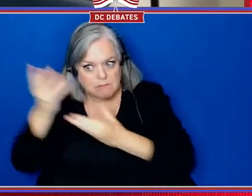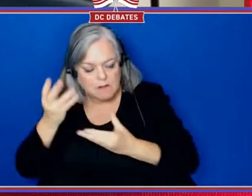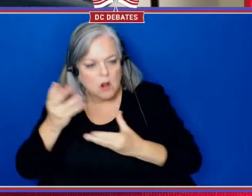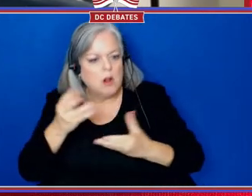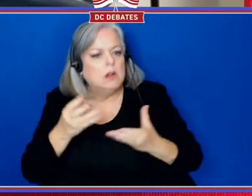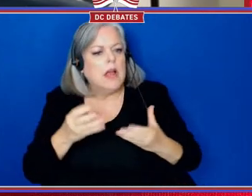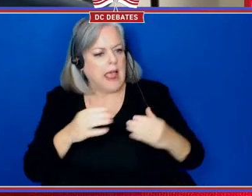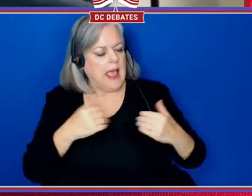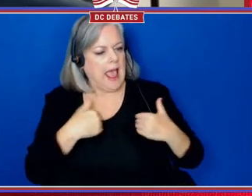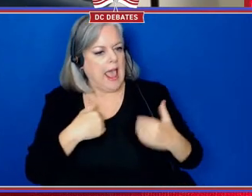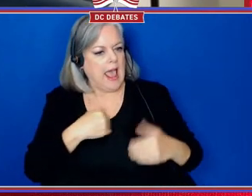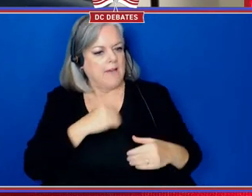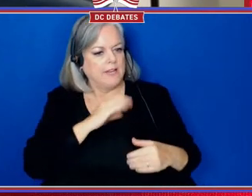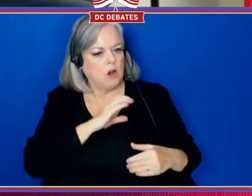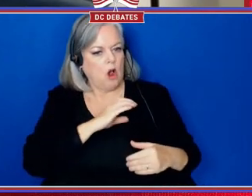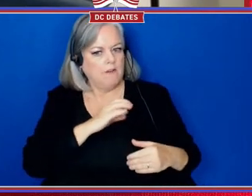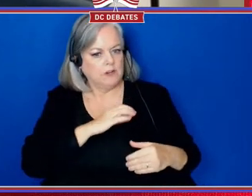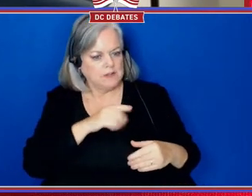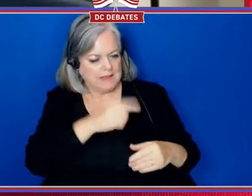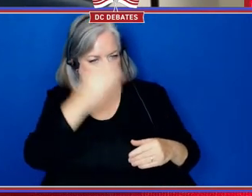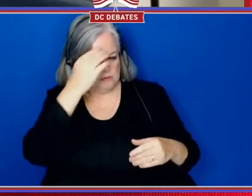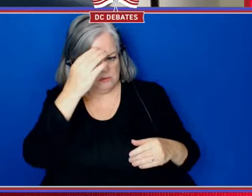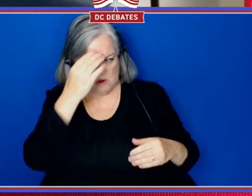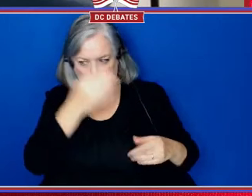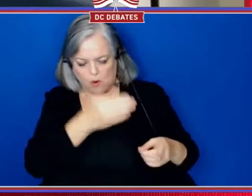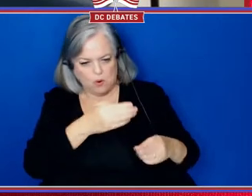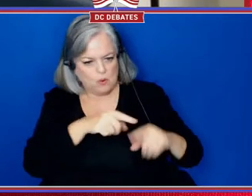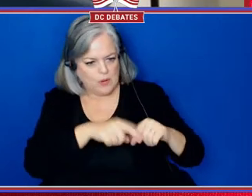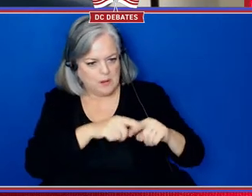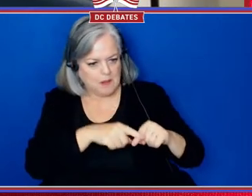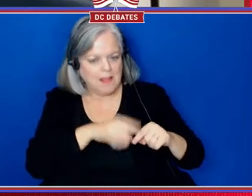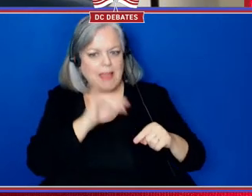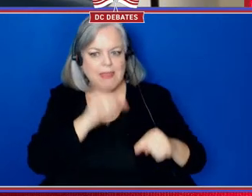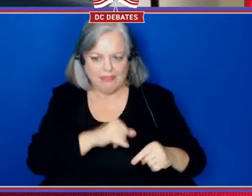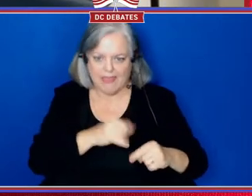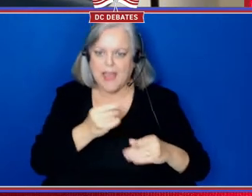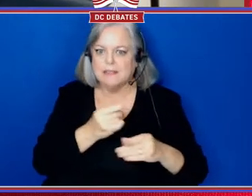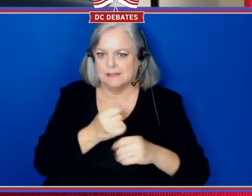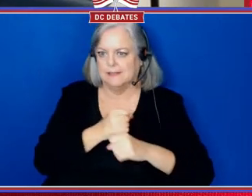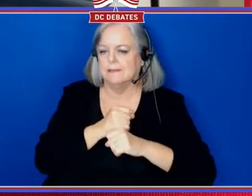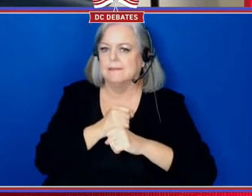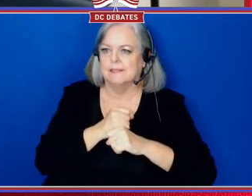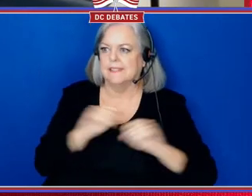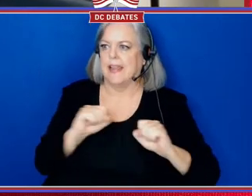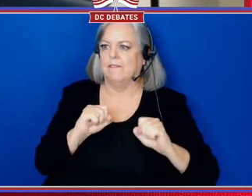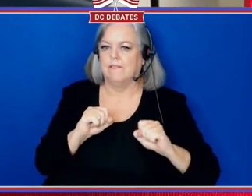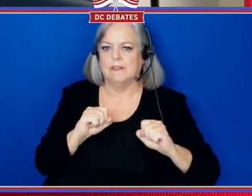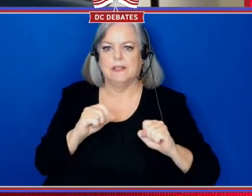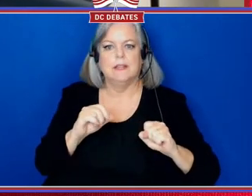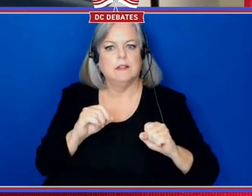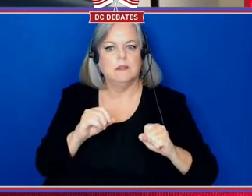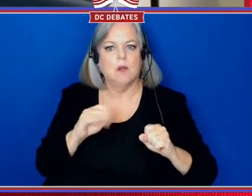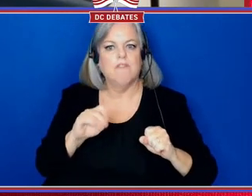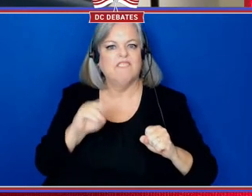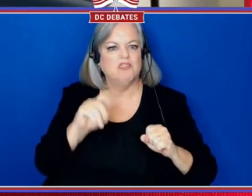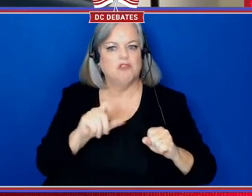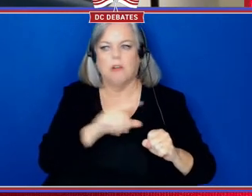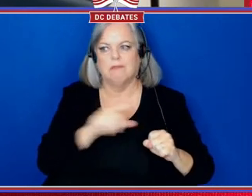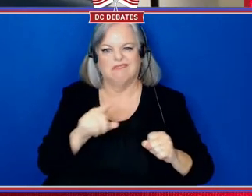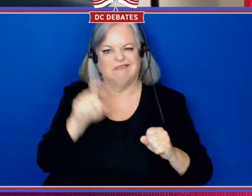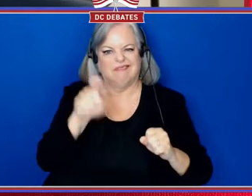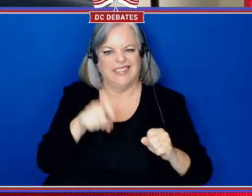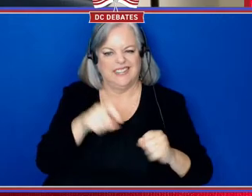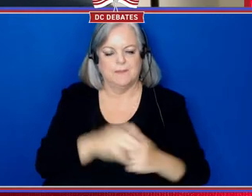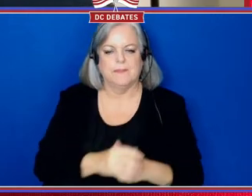is the public safety official that they need. And so we're gonna keep working with the council. We're gonna keep pressing this